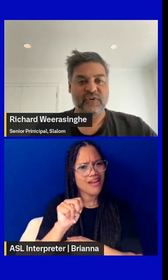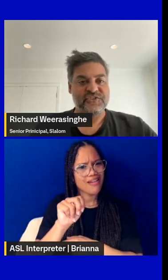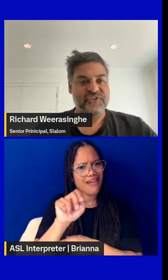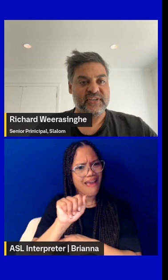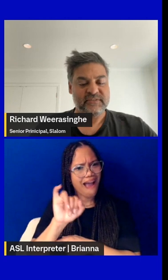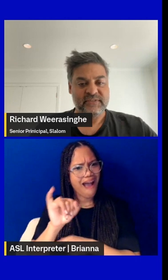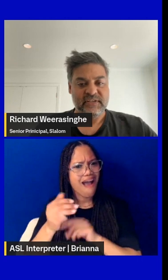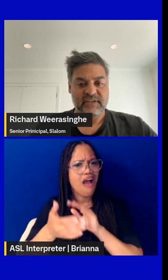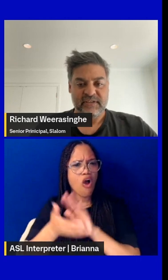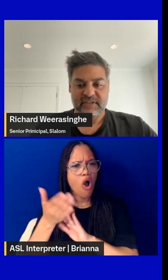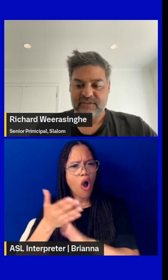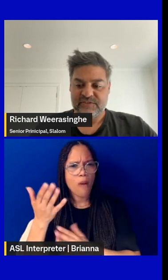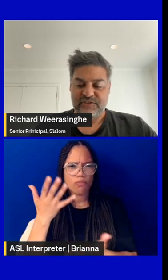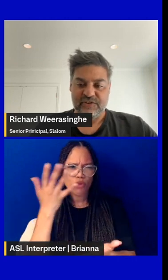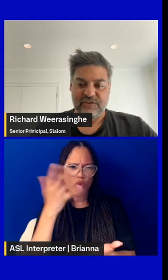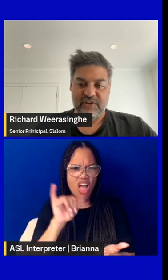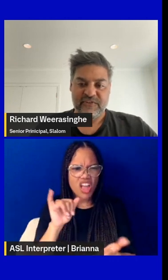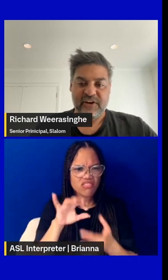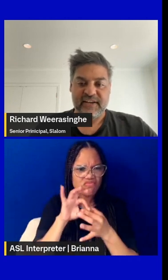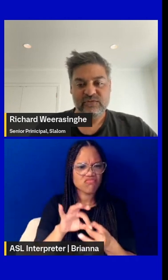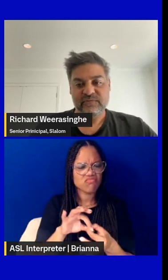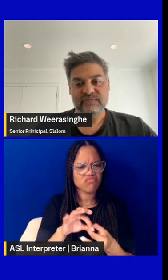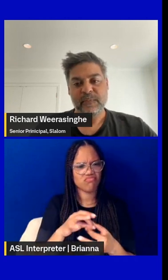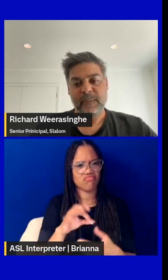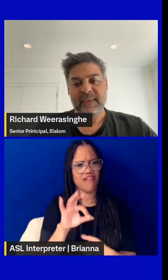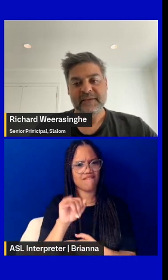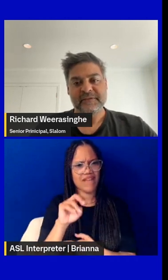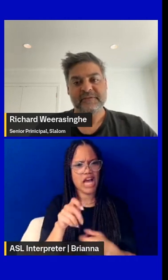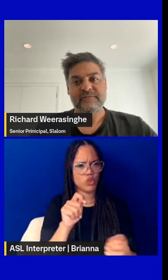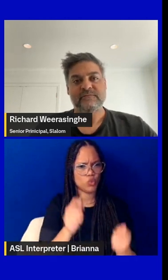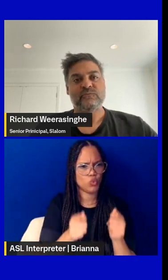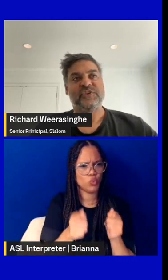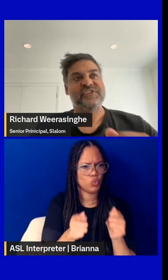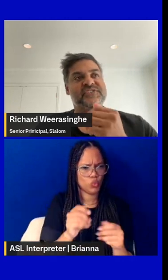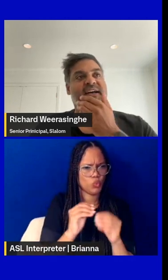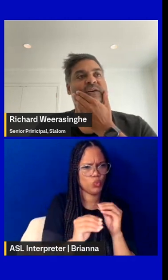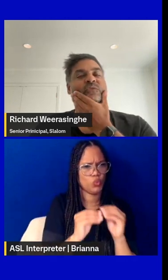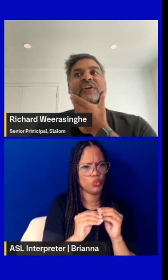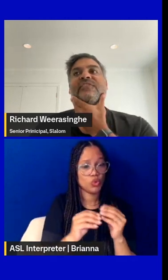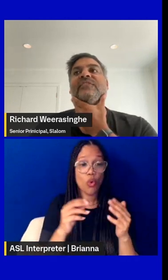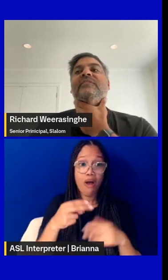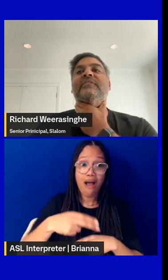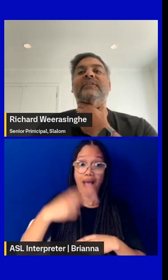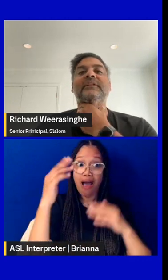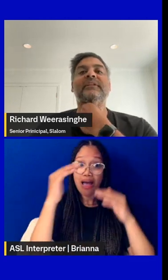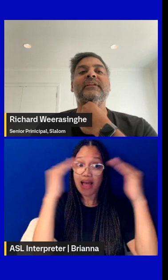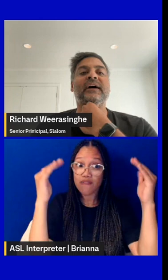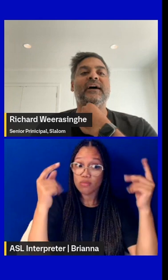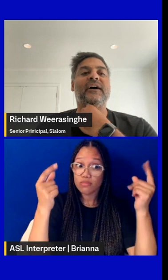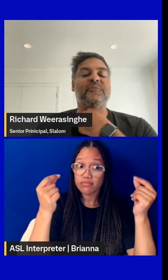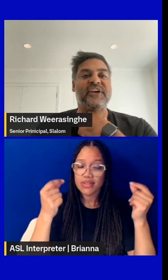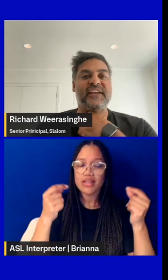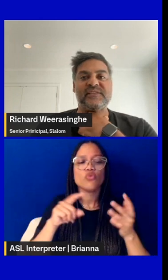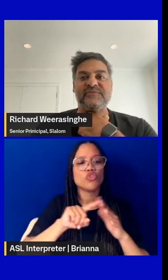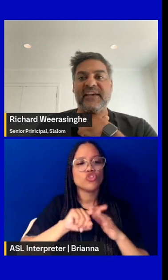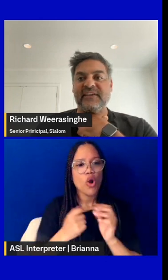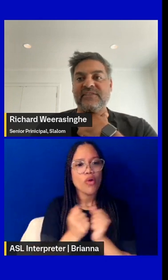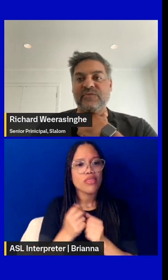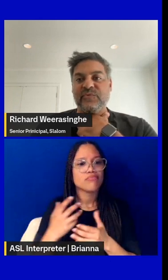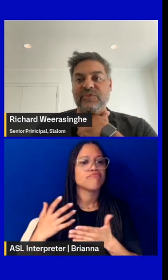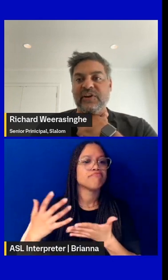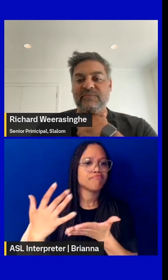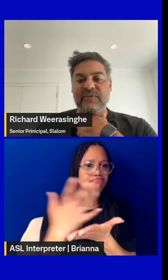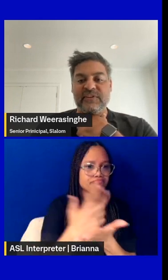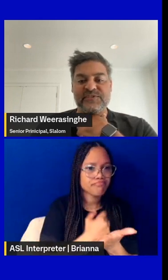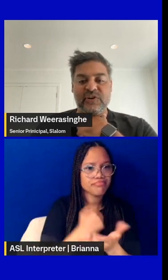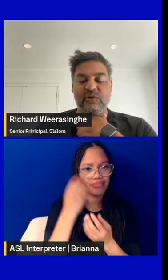for fine-tuning? So at a very high level, we start with obtaining some data.